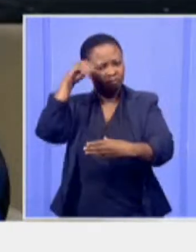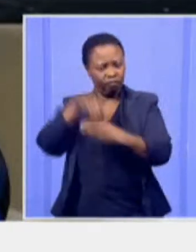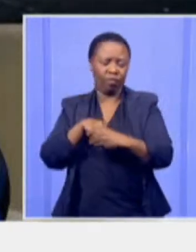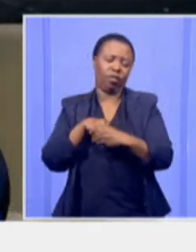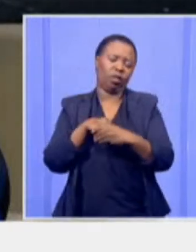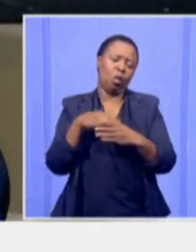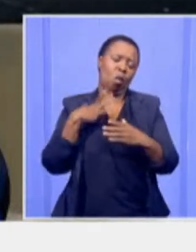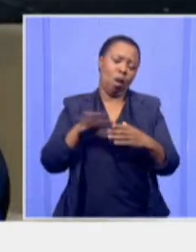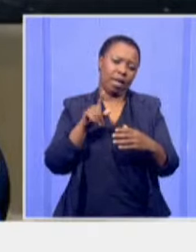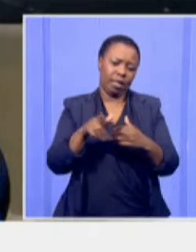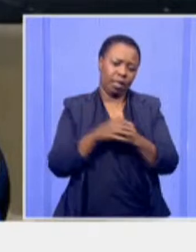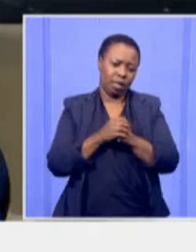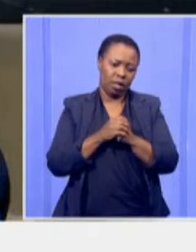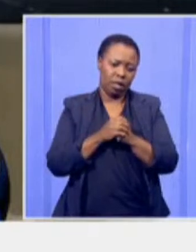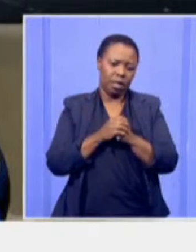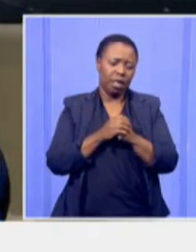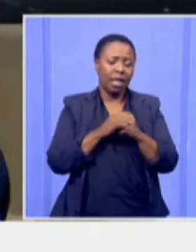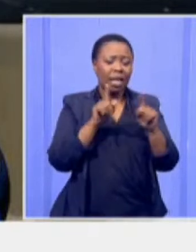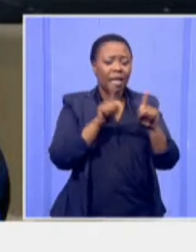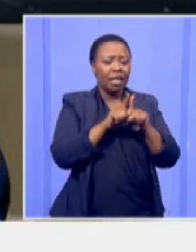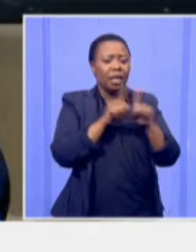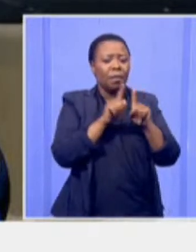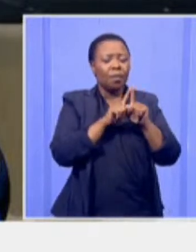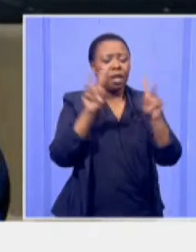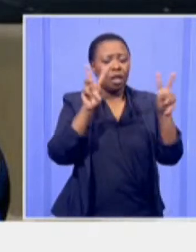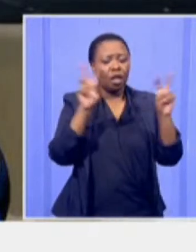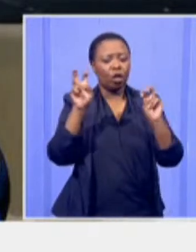The issue of hardship accommodation.